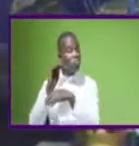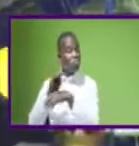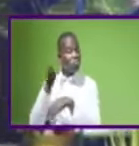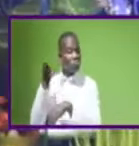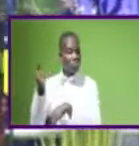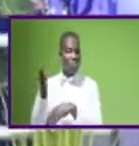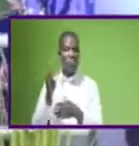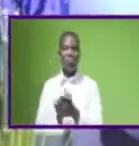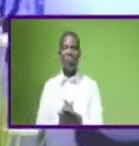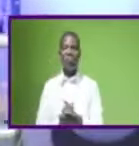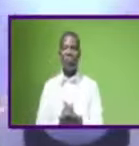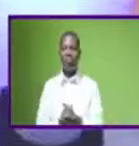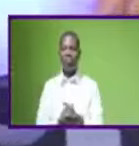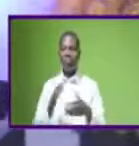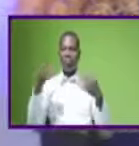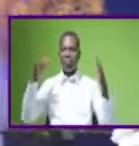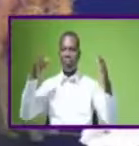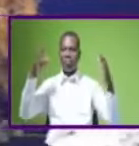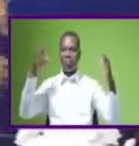Yes.